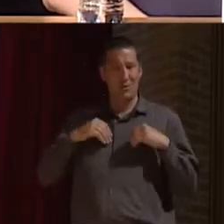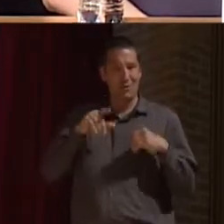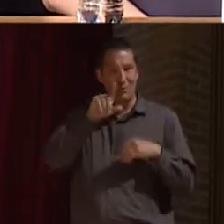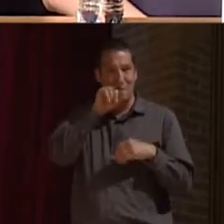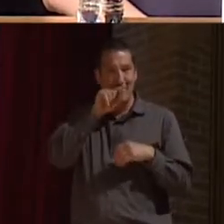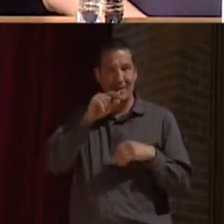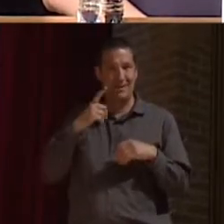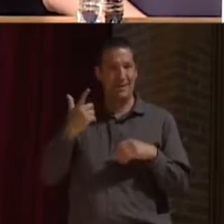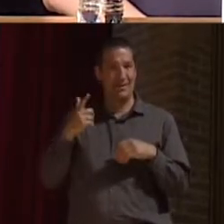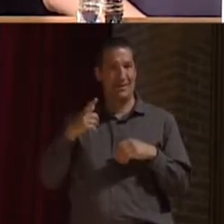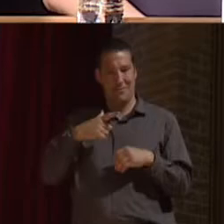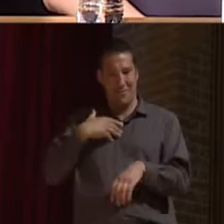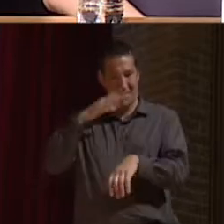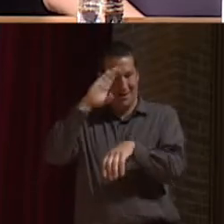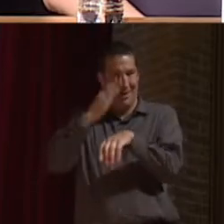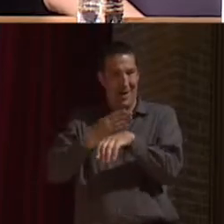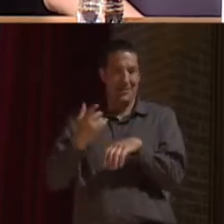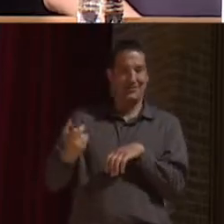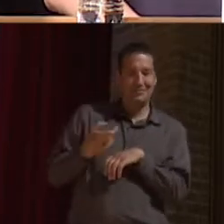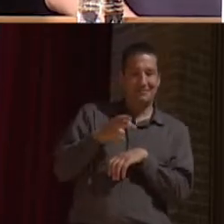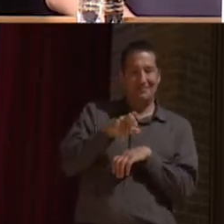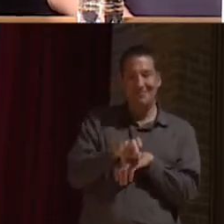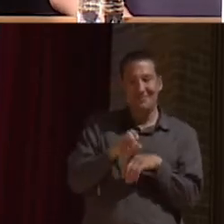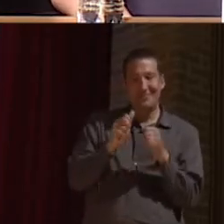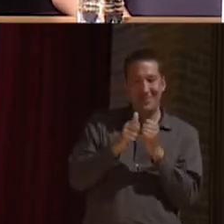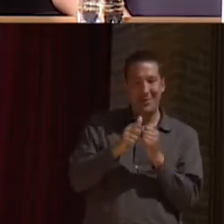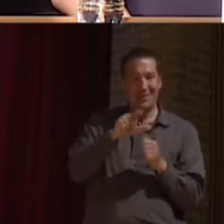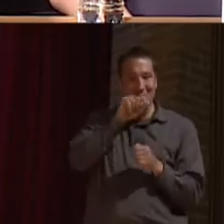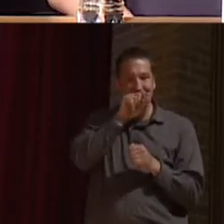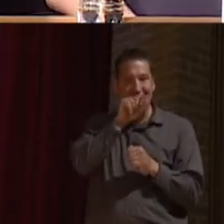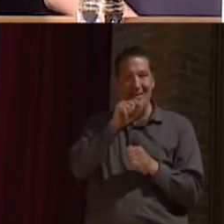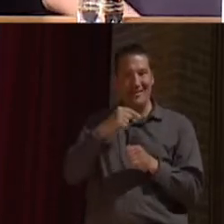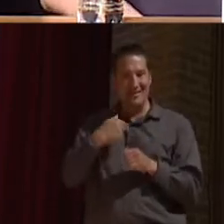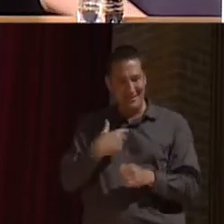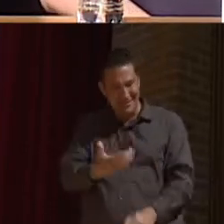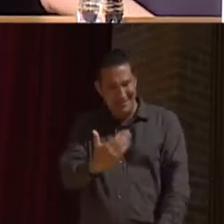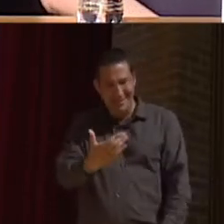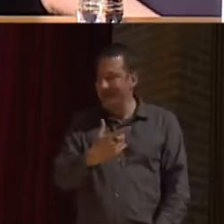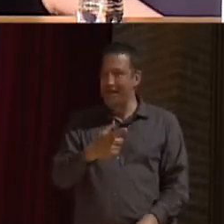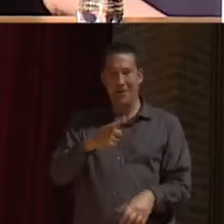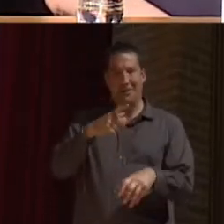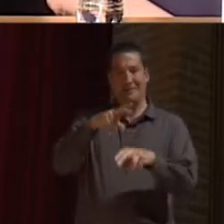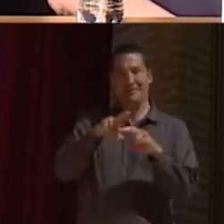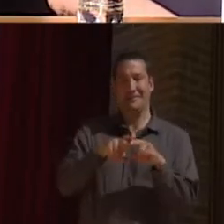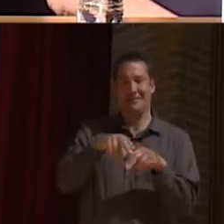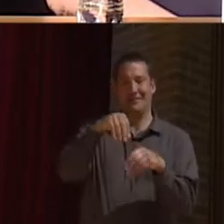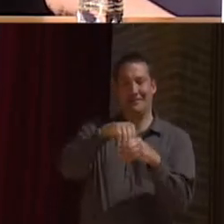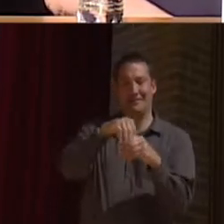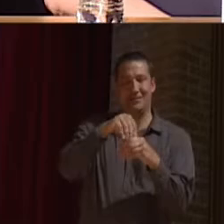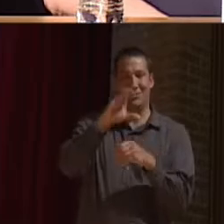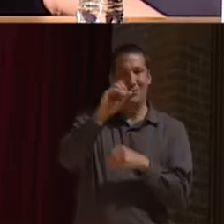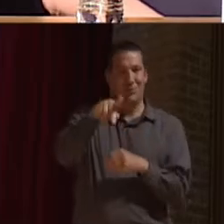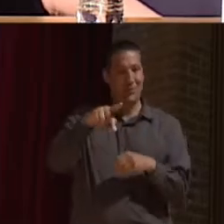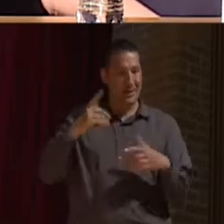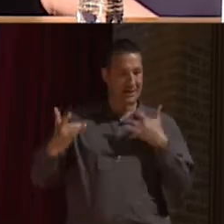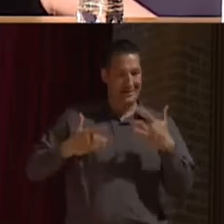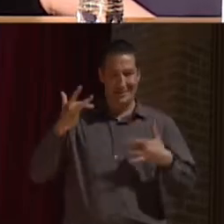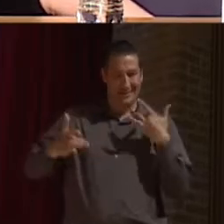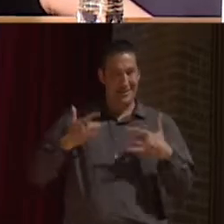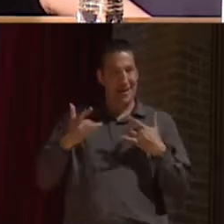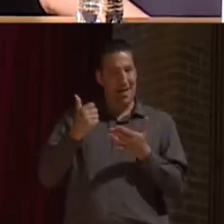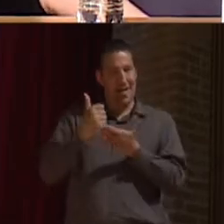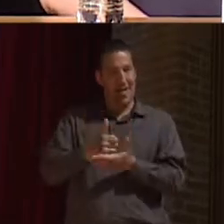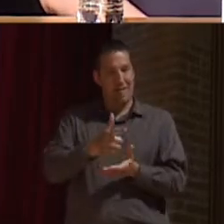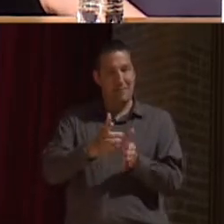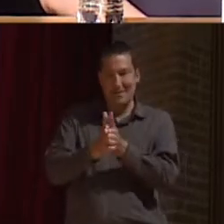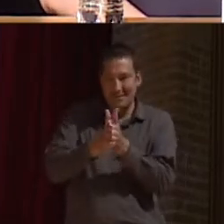to, he would go out there and sit in the coop. Like, we had to get, he wanted to sit right beside there, but that's something that made him excited. It actually motivated